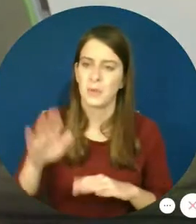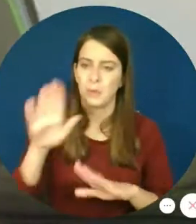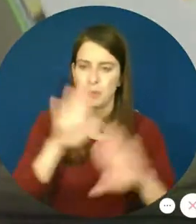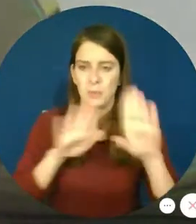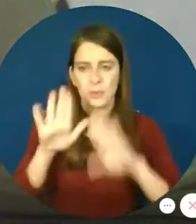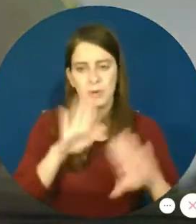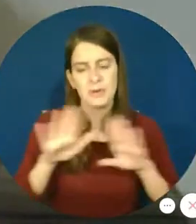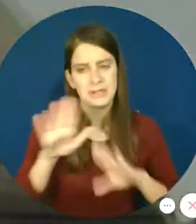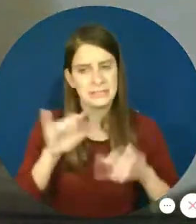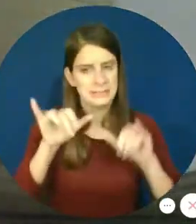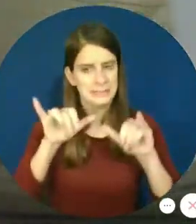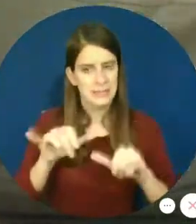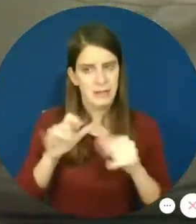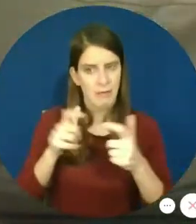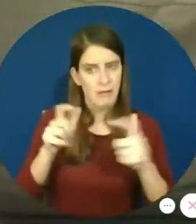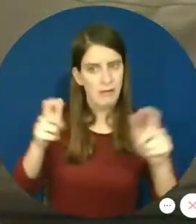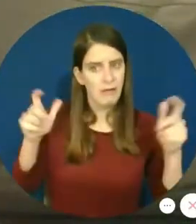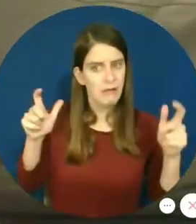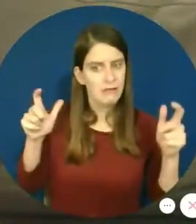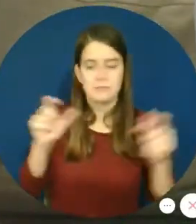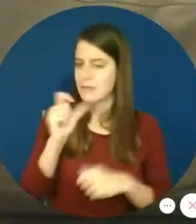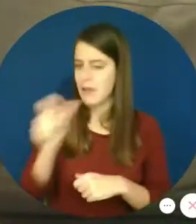they never hung around for long.